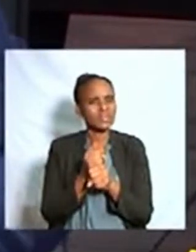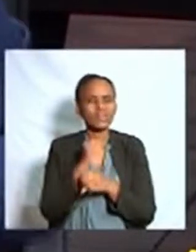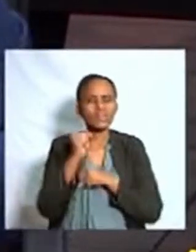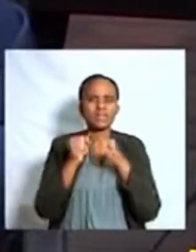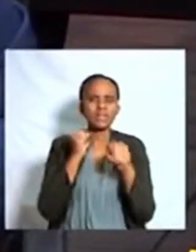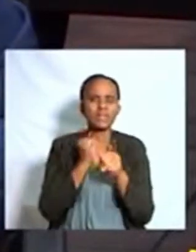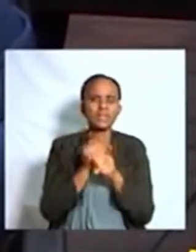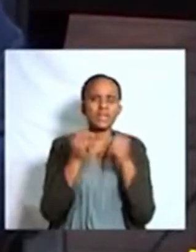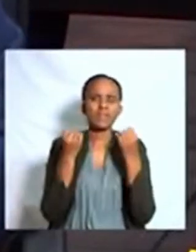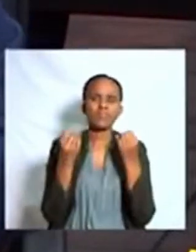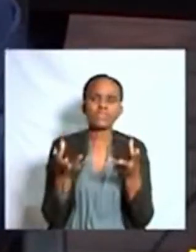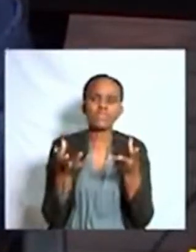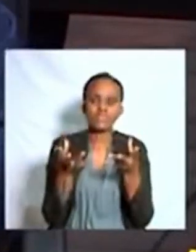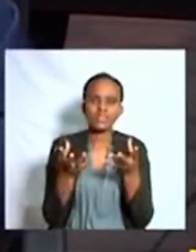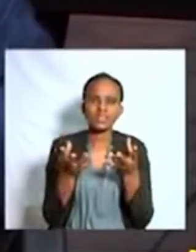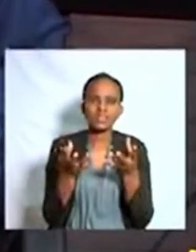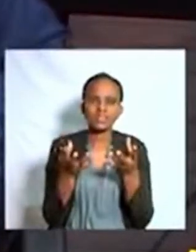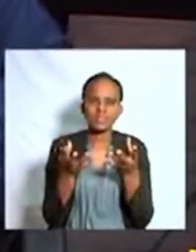consideration. Let